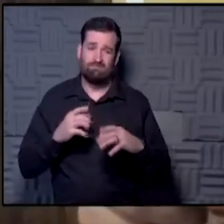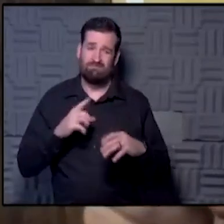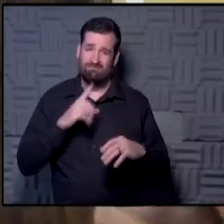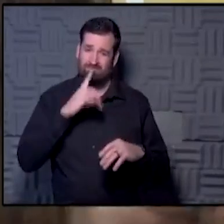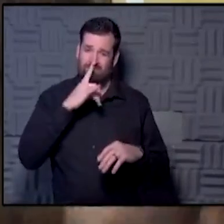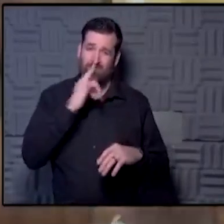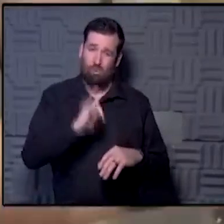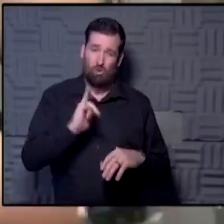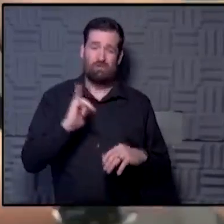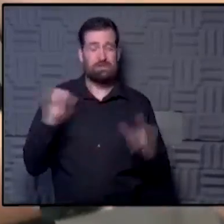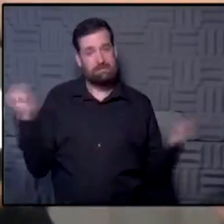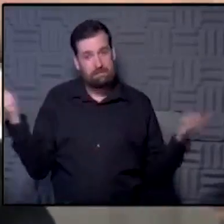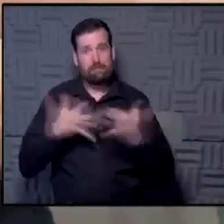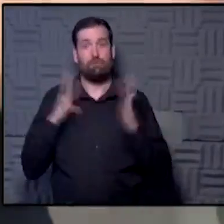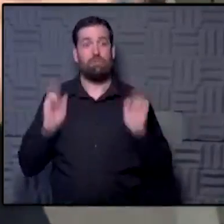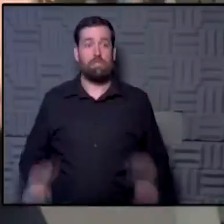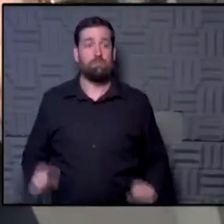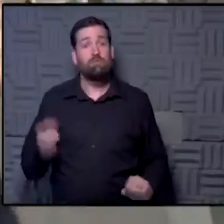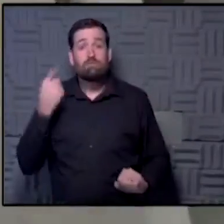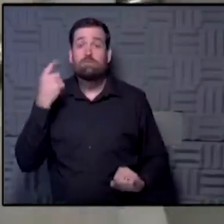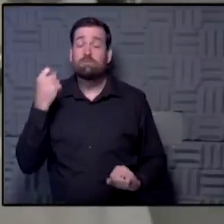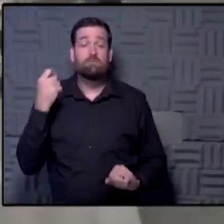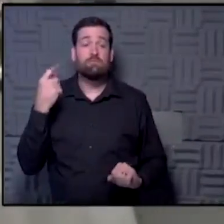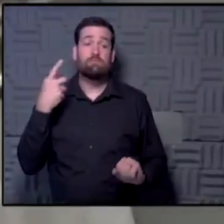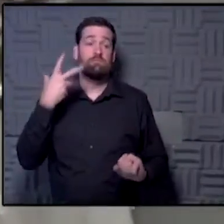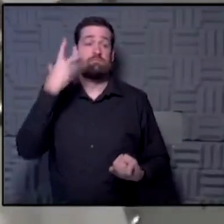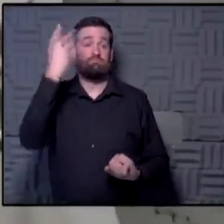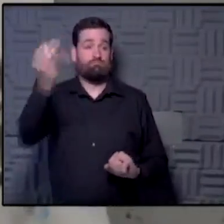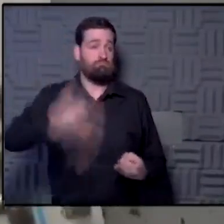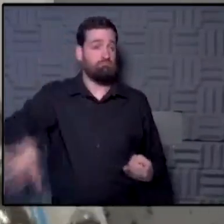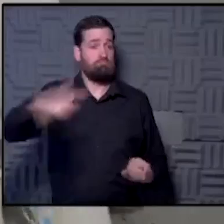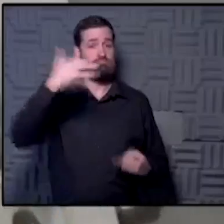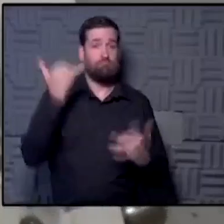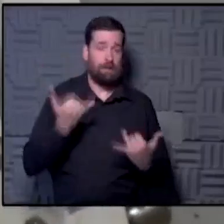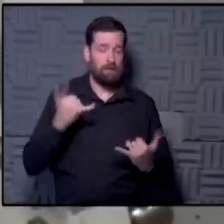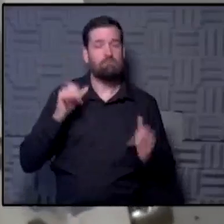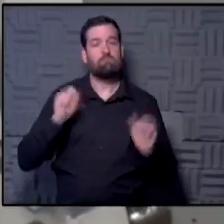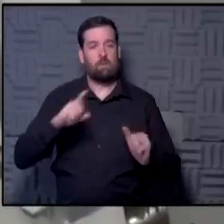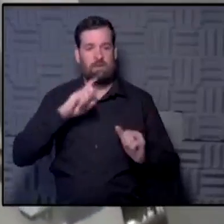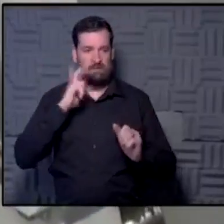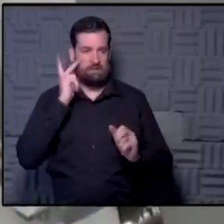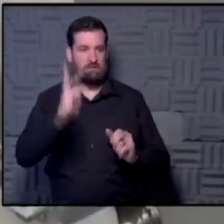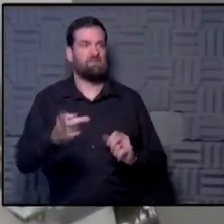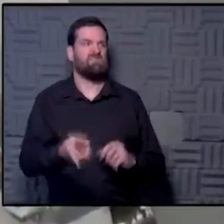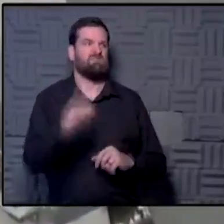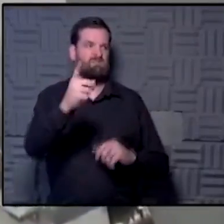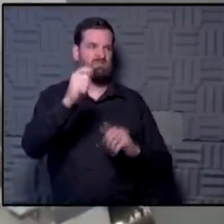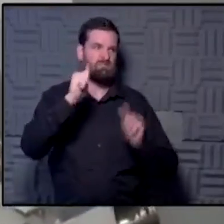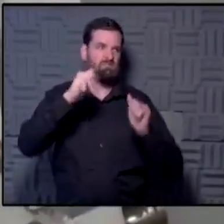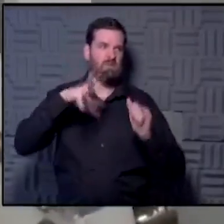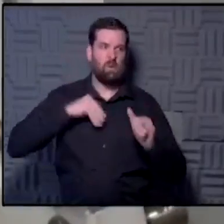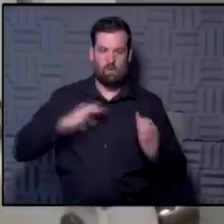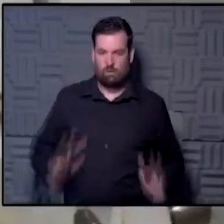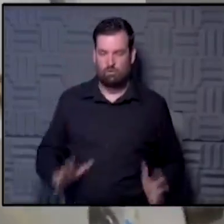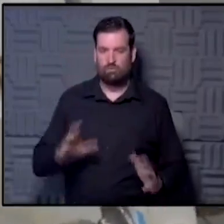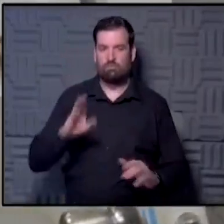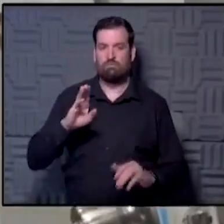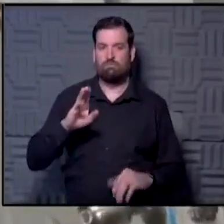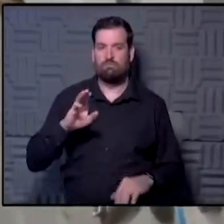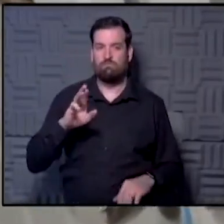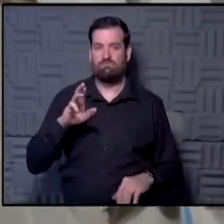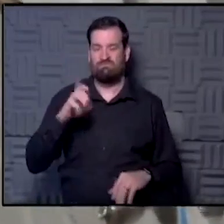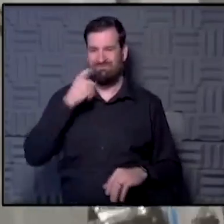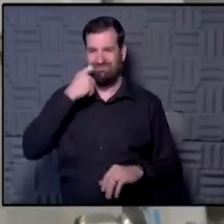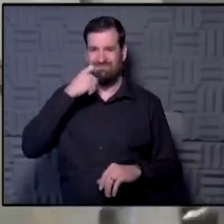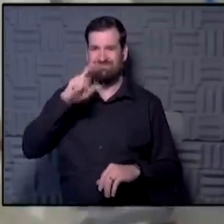scary as possible. They're out there right now. You can see, that's one of our owners, Rob, that was just on one of our news